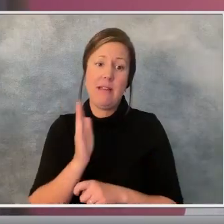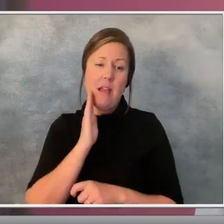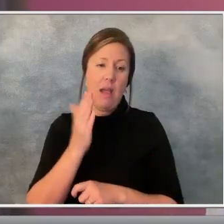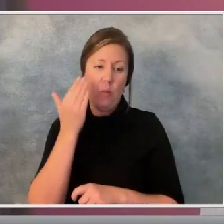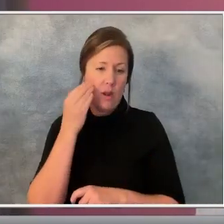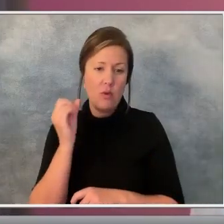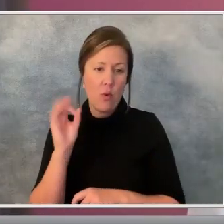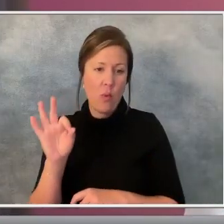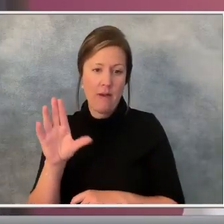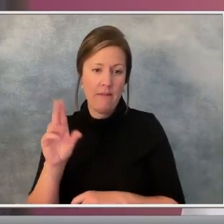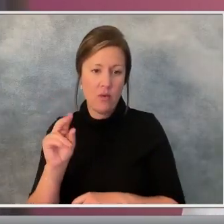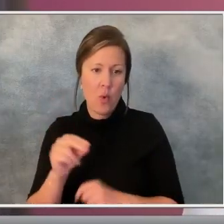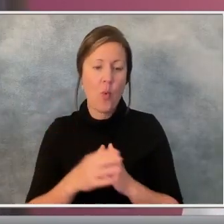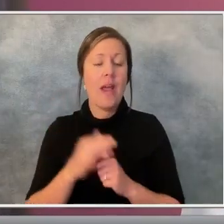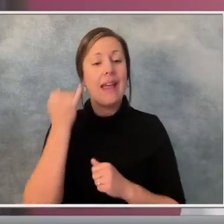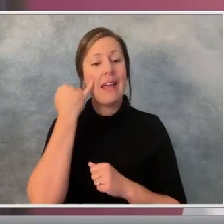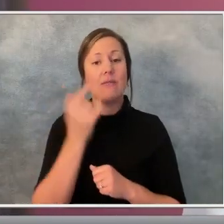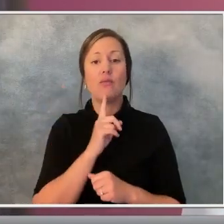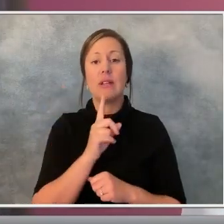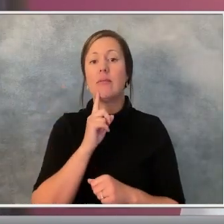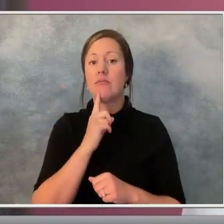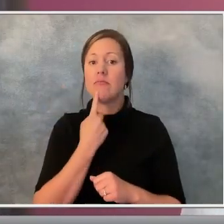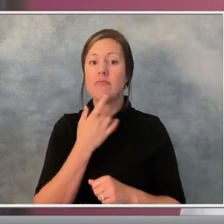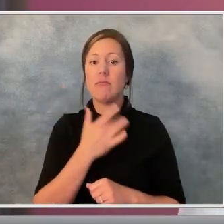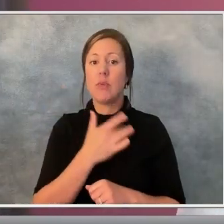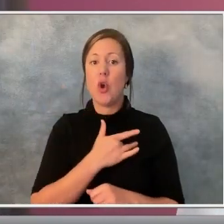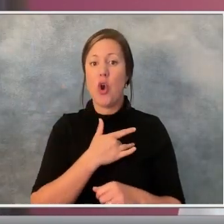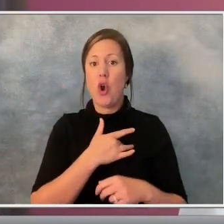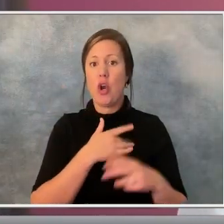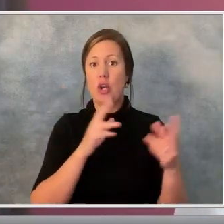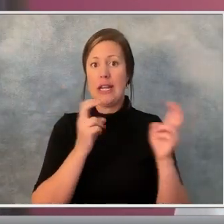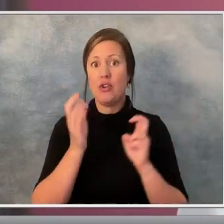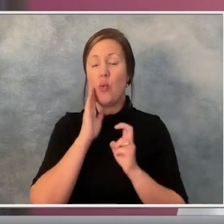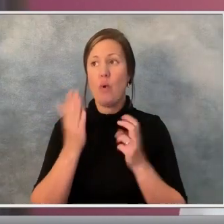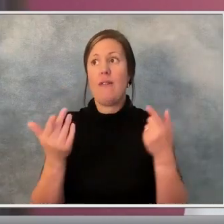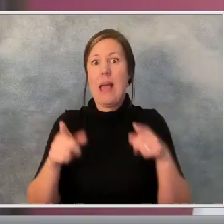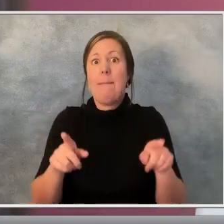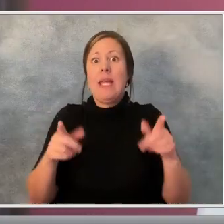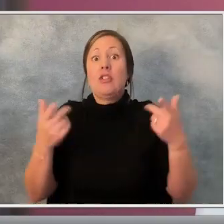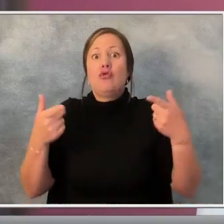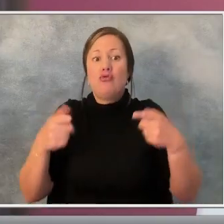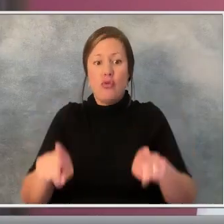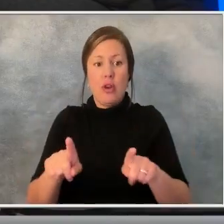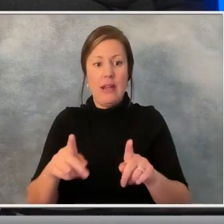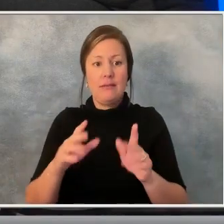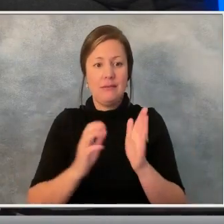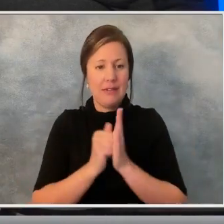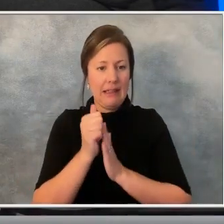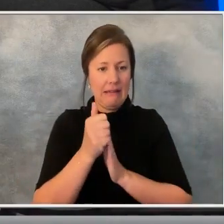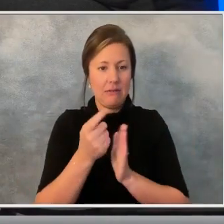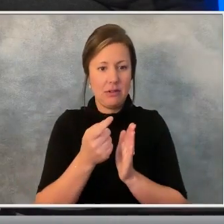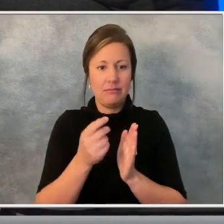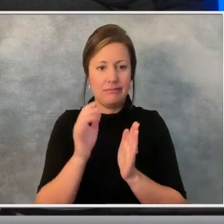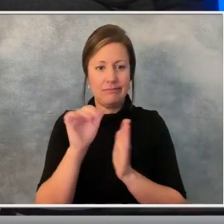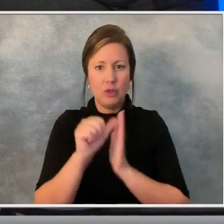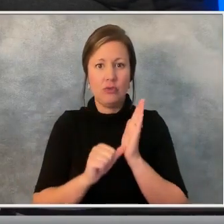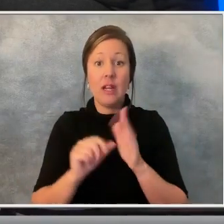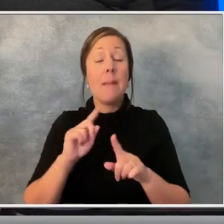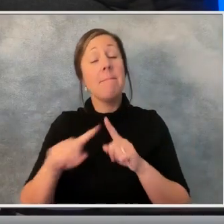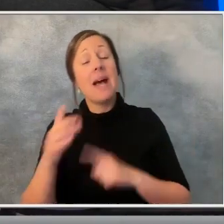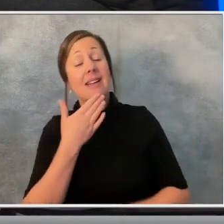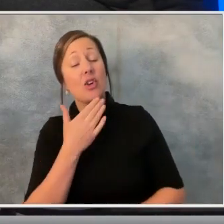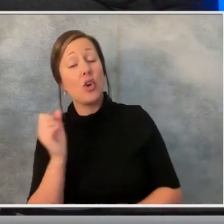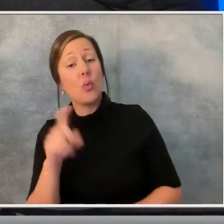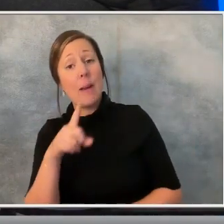was some major heart issue, it would have declared itself during the procedure, Right. not that the procedure would have caused it. And as it, But it's a good question because there are